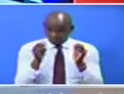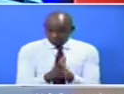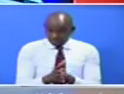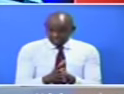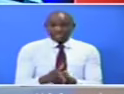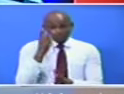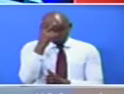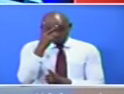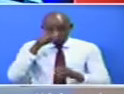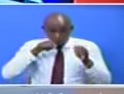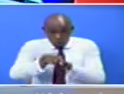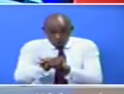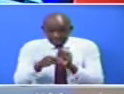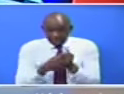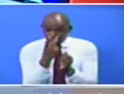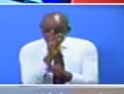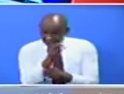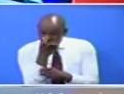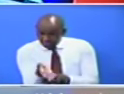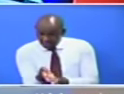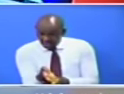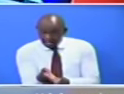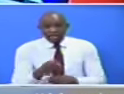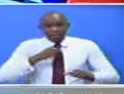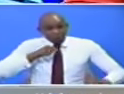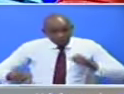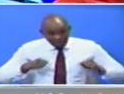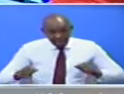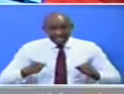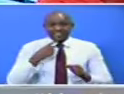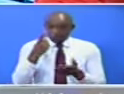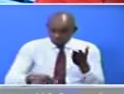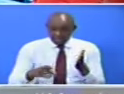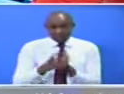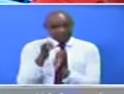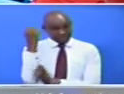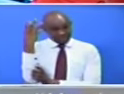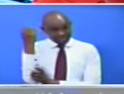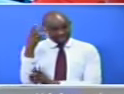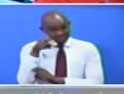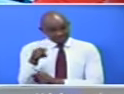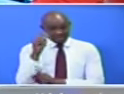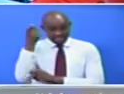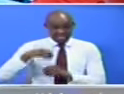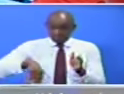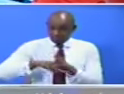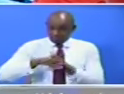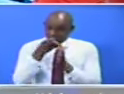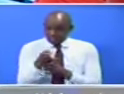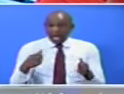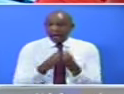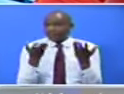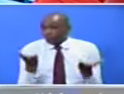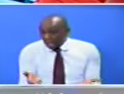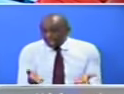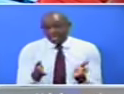Now, two goals in 2 minutes. So Sofapaka shares spoils with Bandari in a Kenya Premier League match that was played at